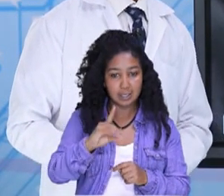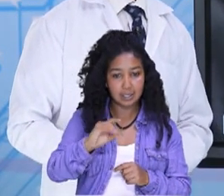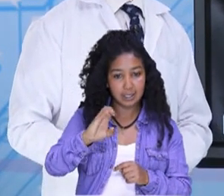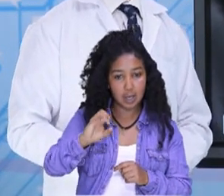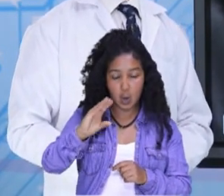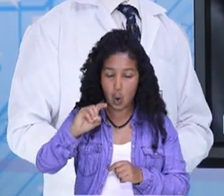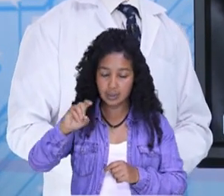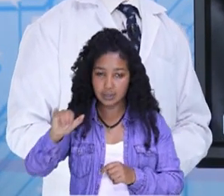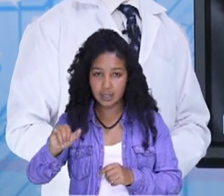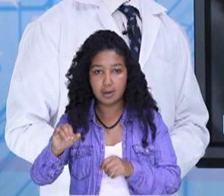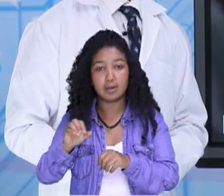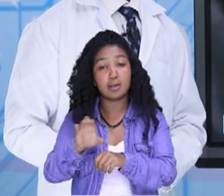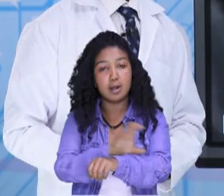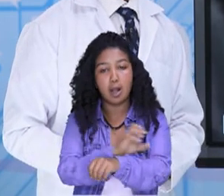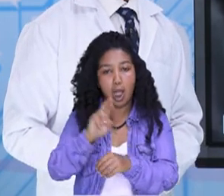deoxyribose sugar.